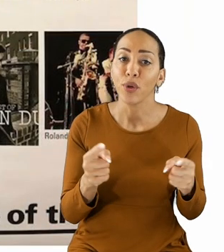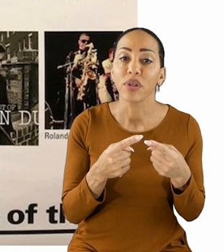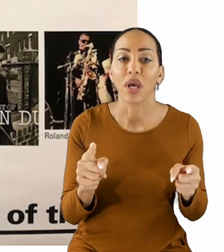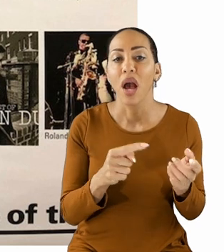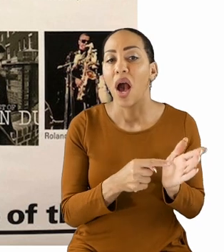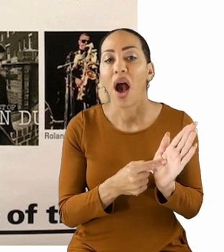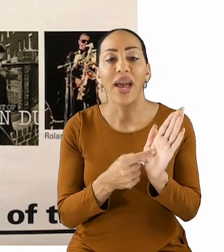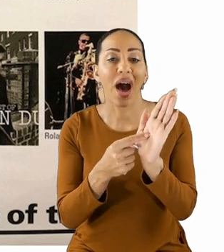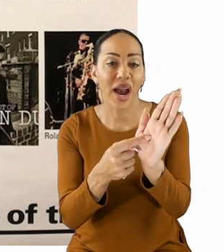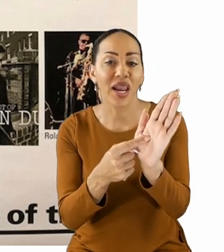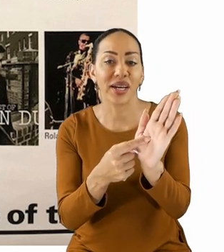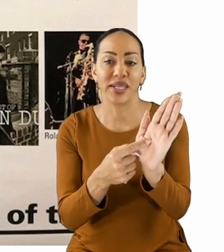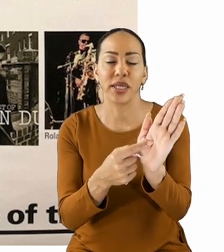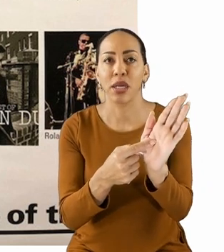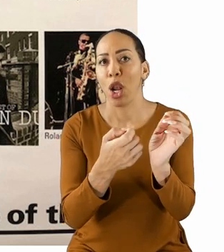In music,